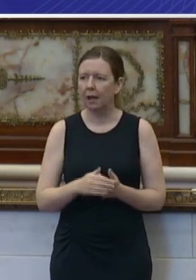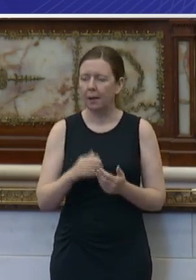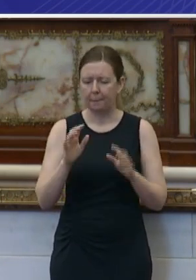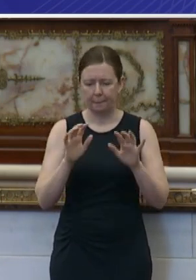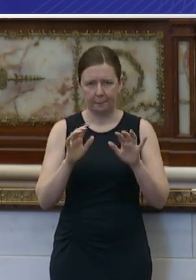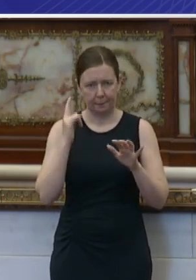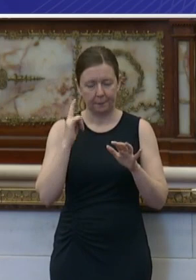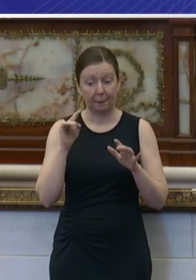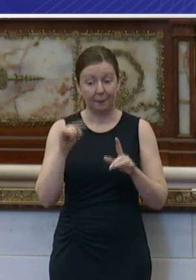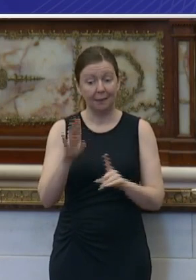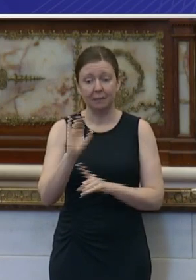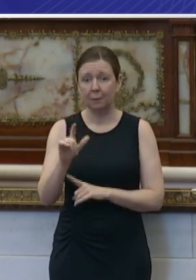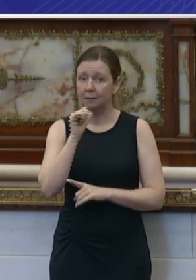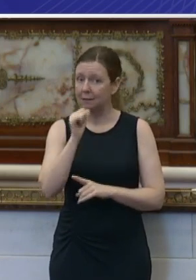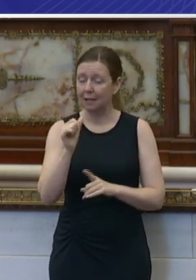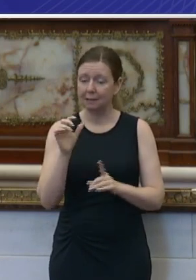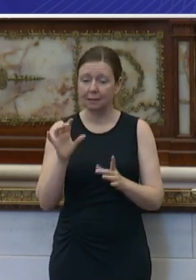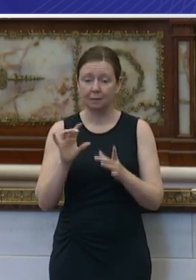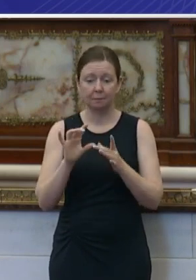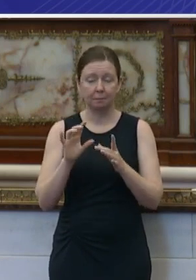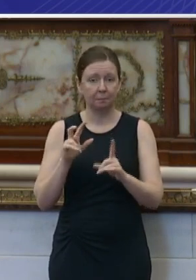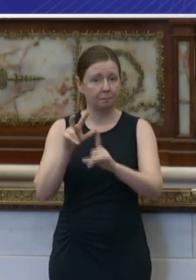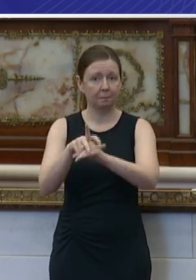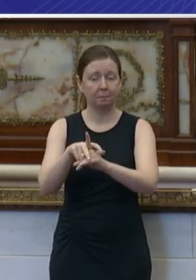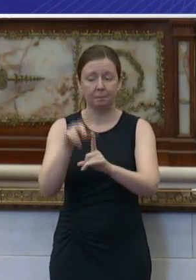this bill does not pertain to,